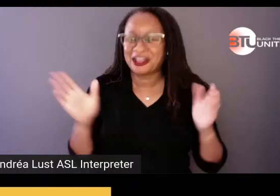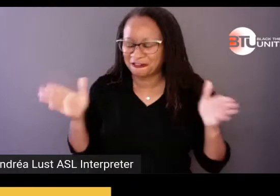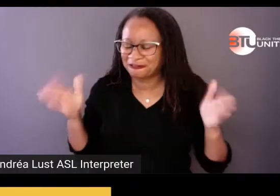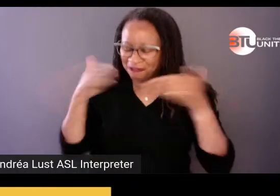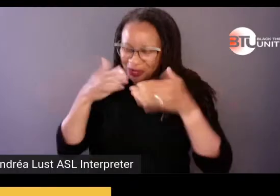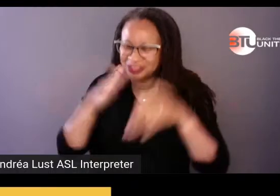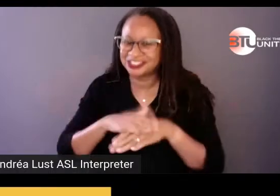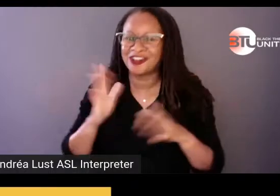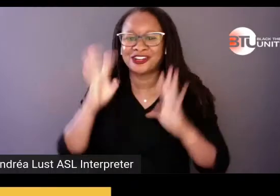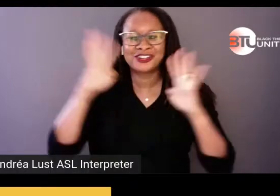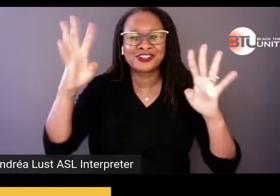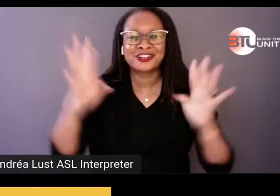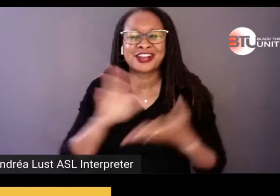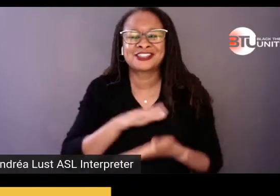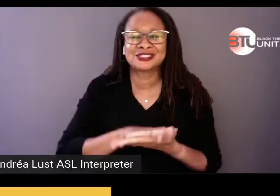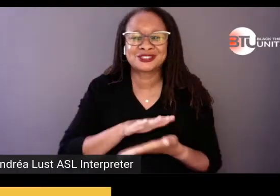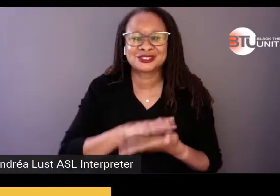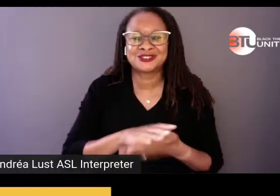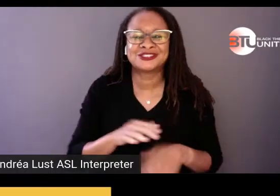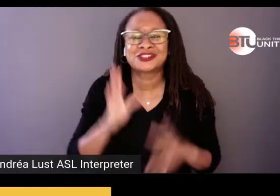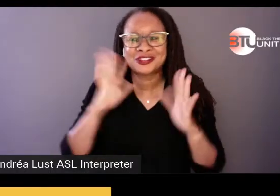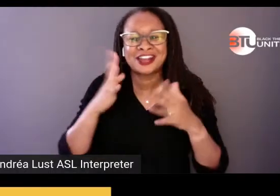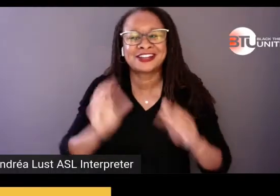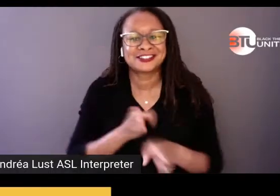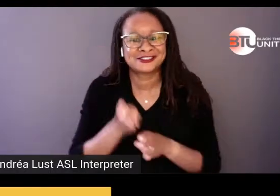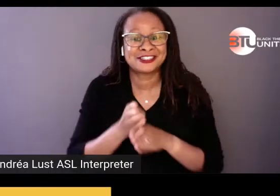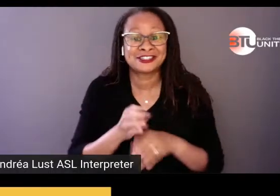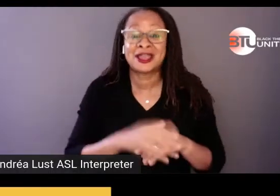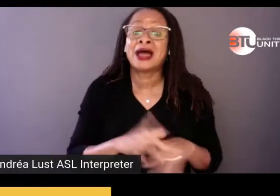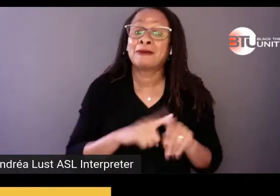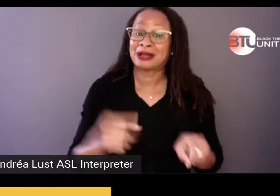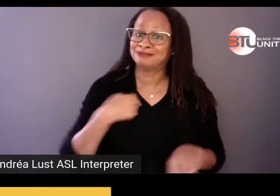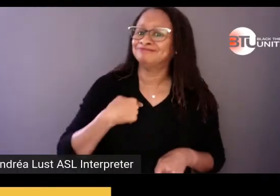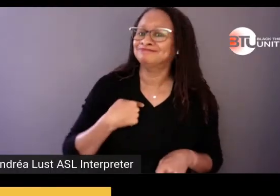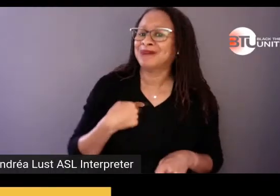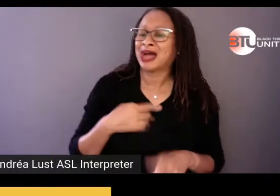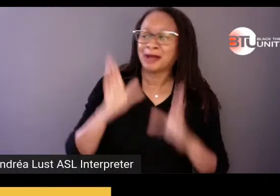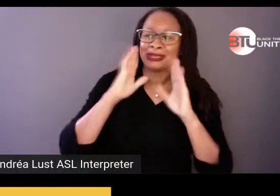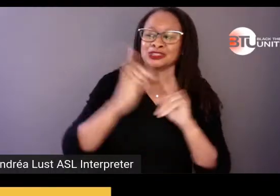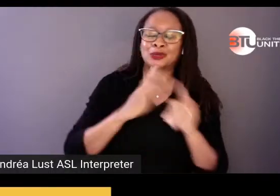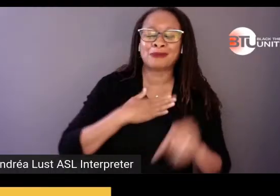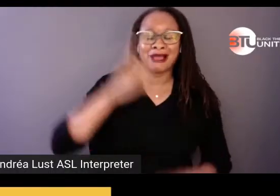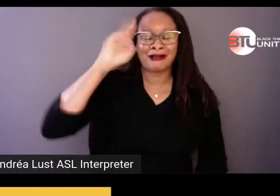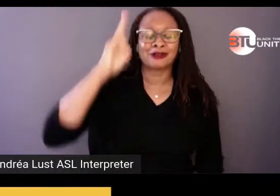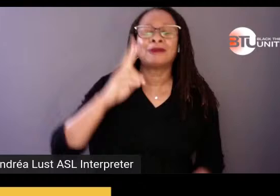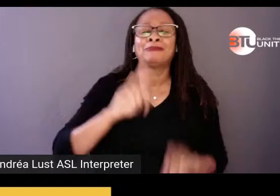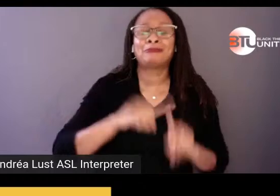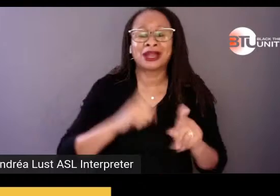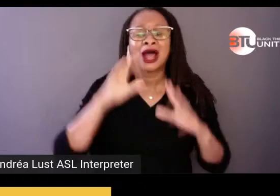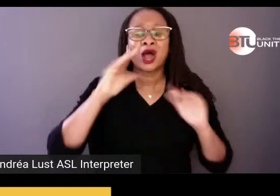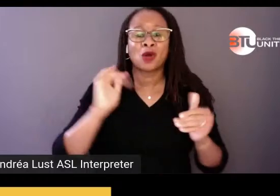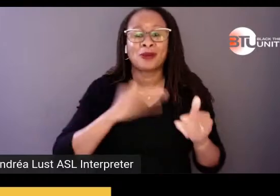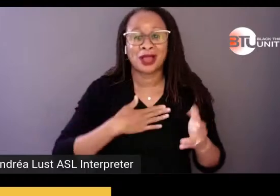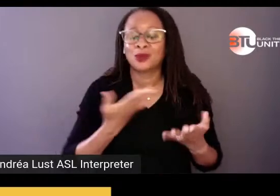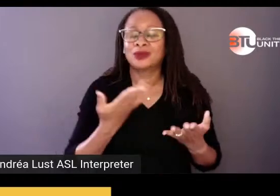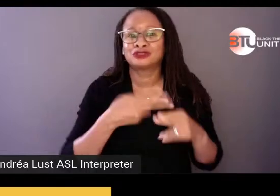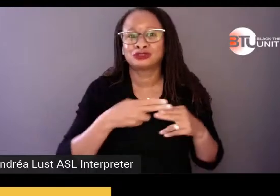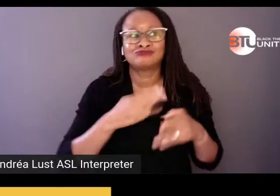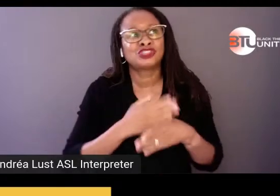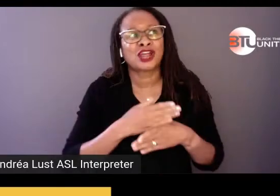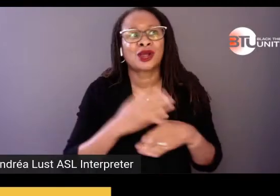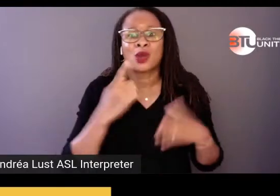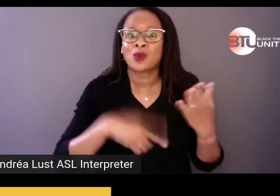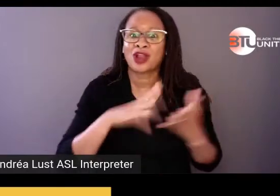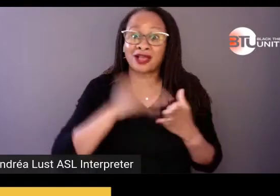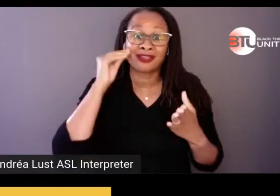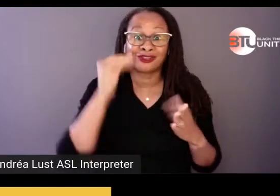But as someone who did listen to my uncle, I hope that I can share briefly with what I learned and what I sat through for 3 years.